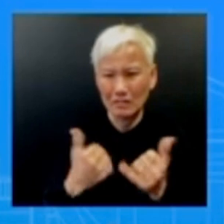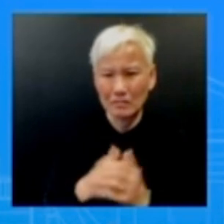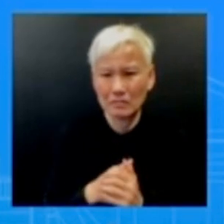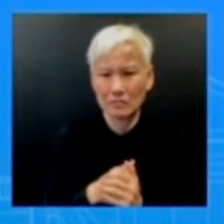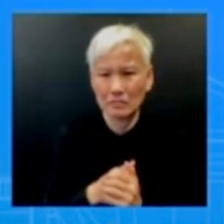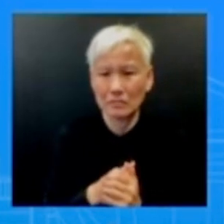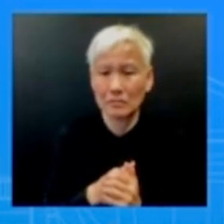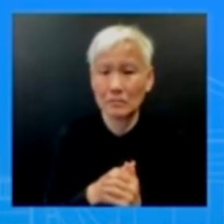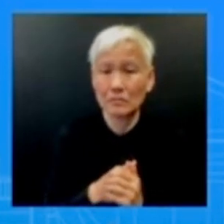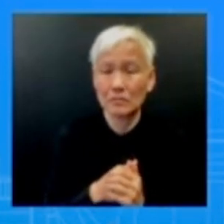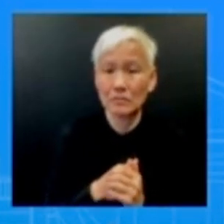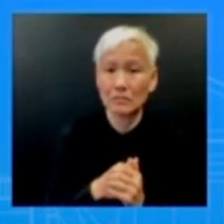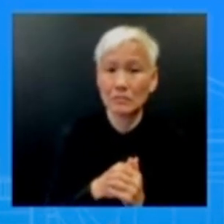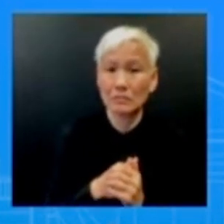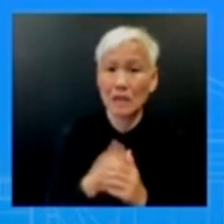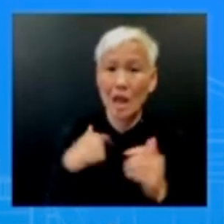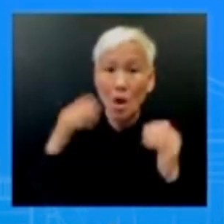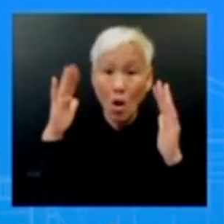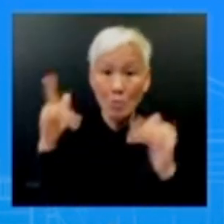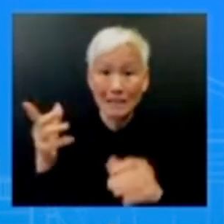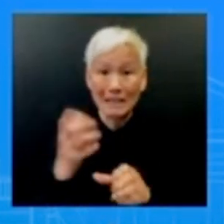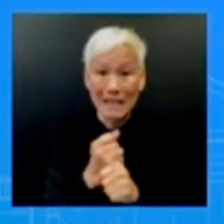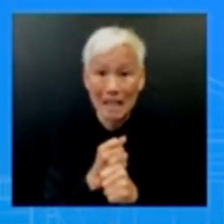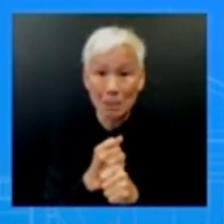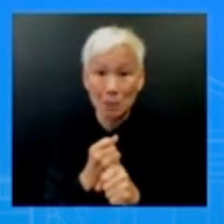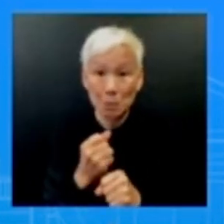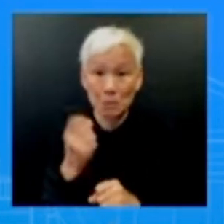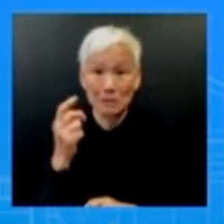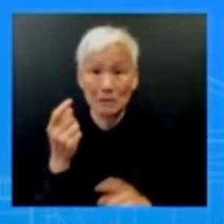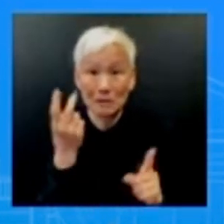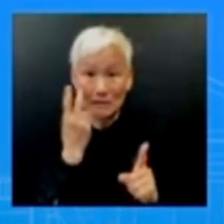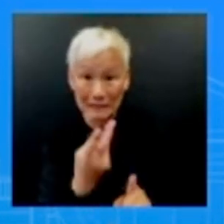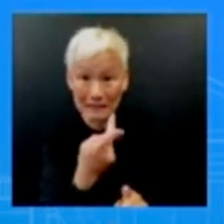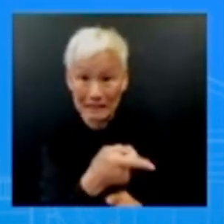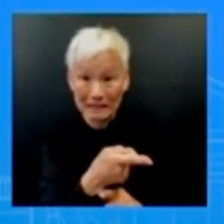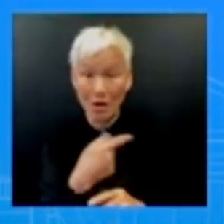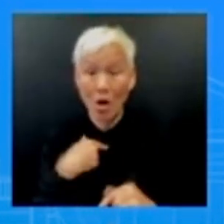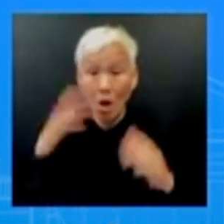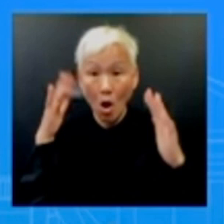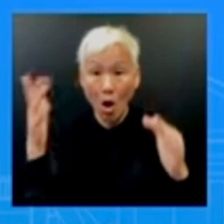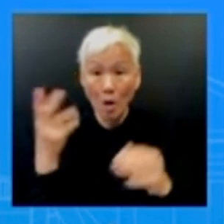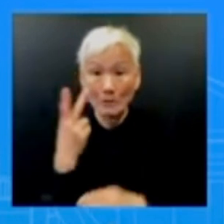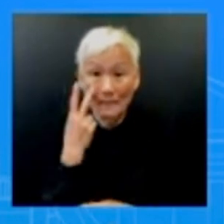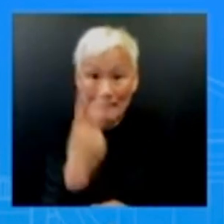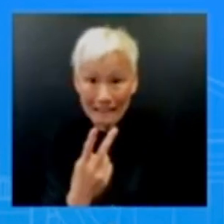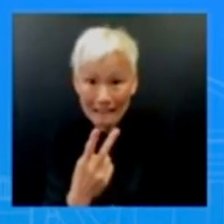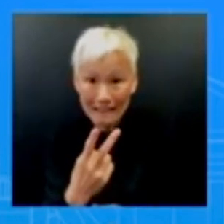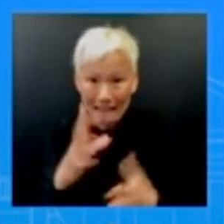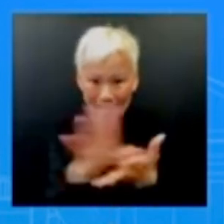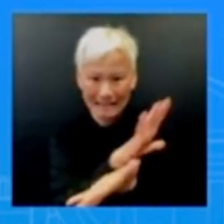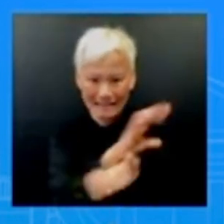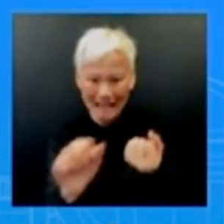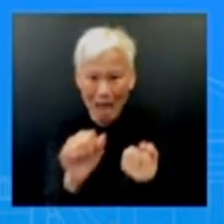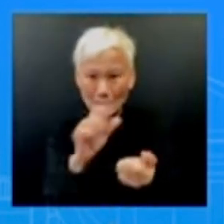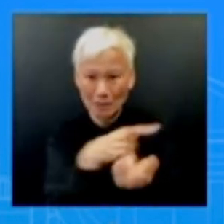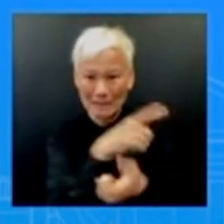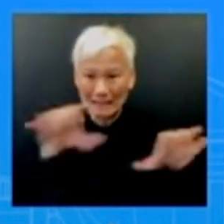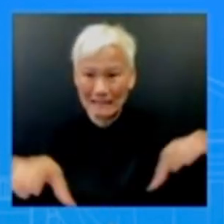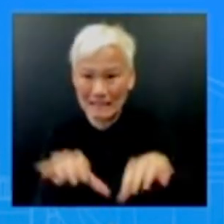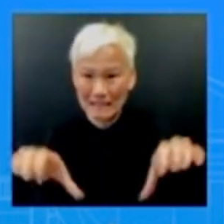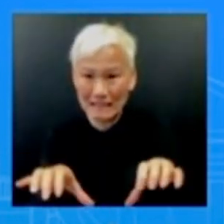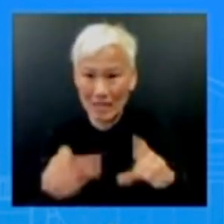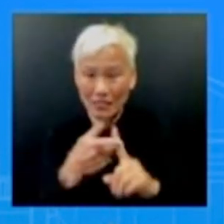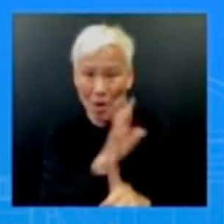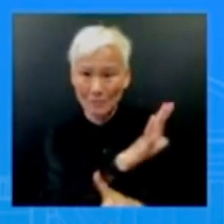I hope he did get to see. I hope he did get to see the damage and the destruction that his troops did to that city. And